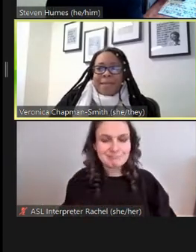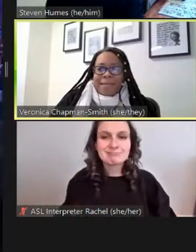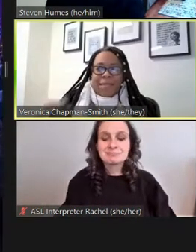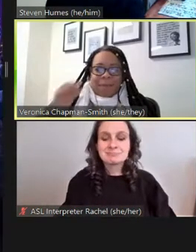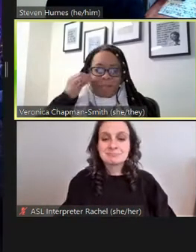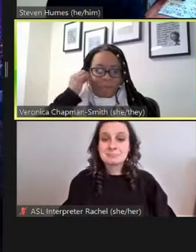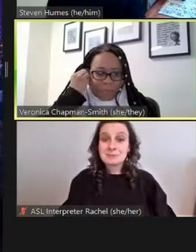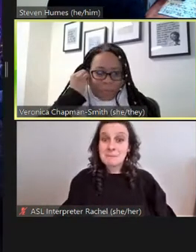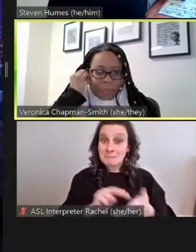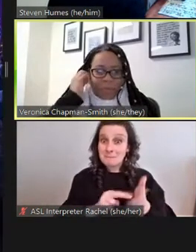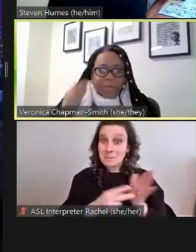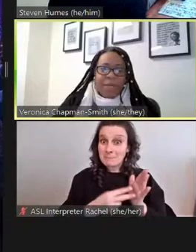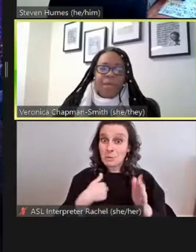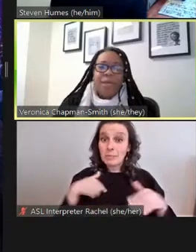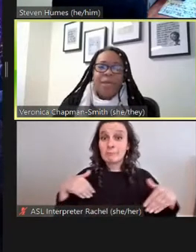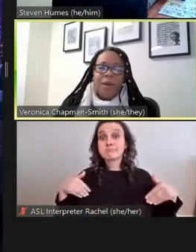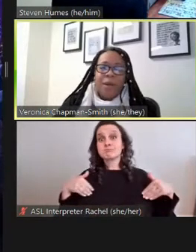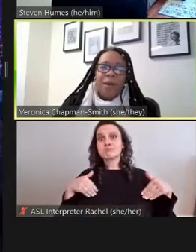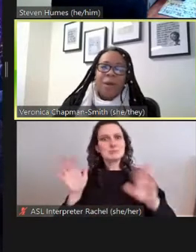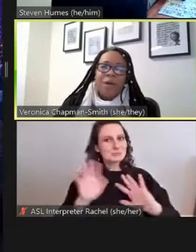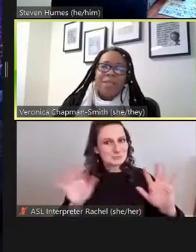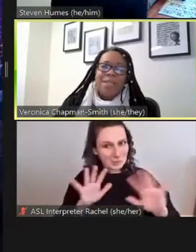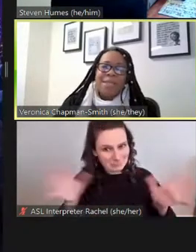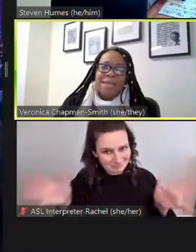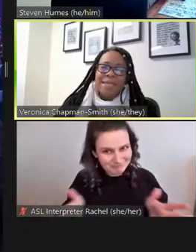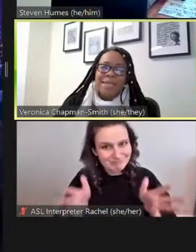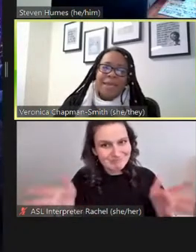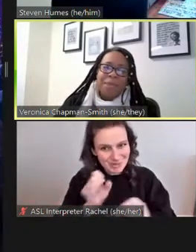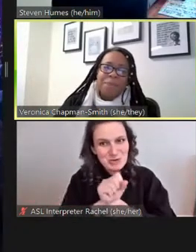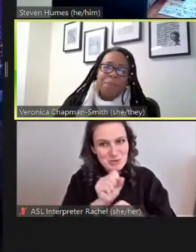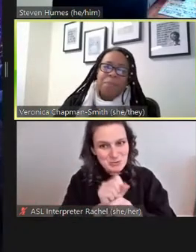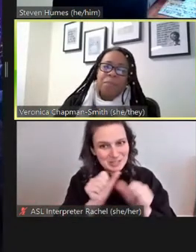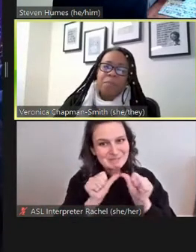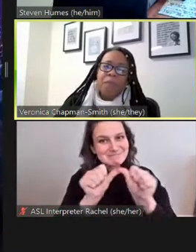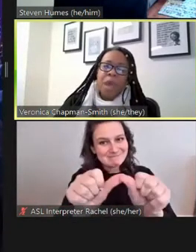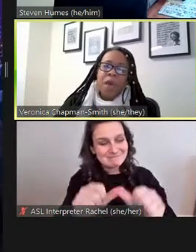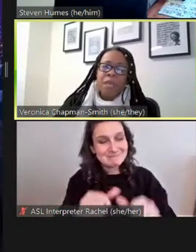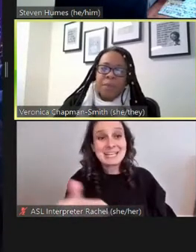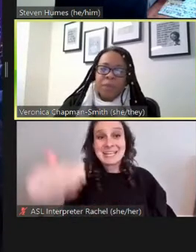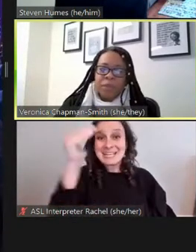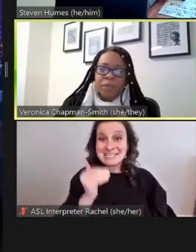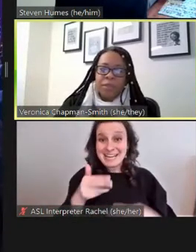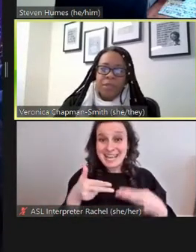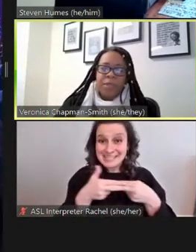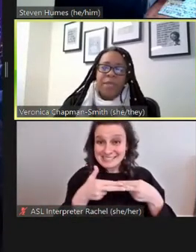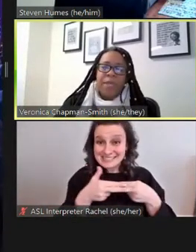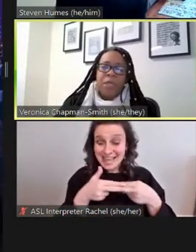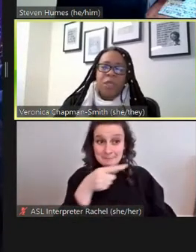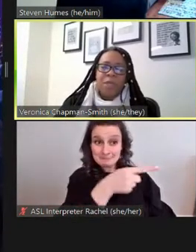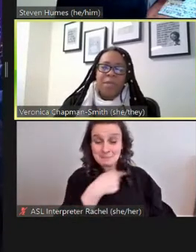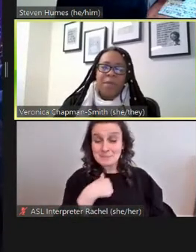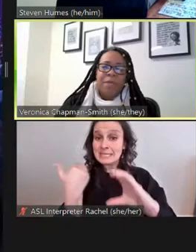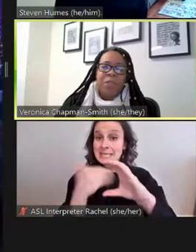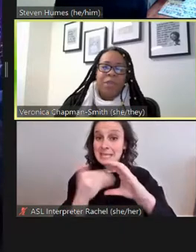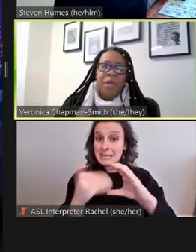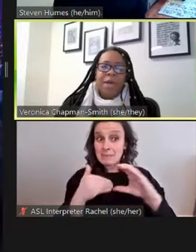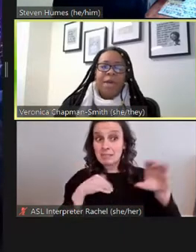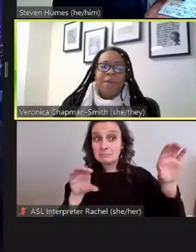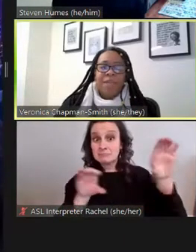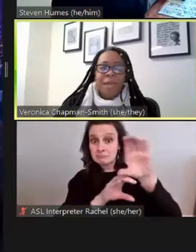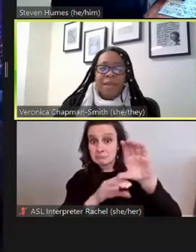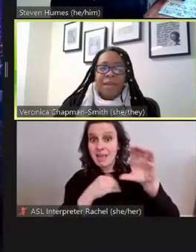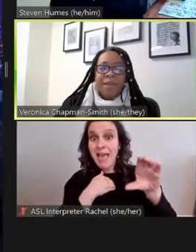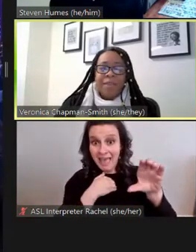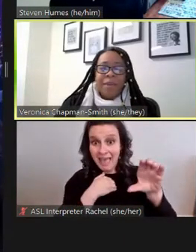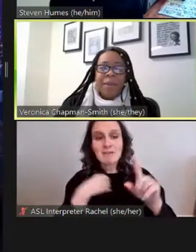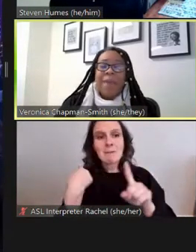But that does not keep us from doing the work. On this next slide, our emails are displayed alongside a picture